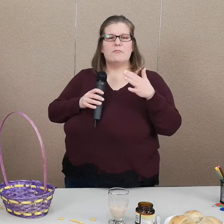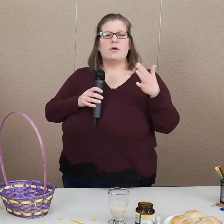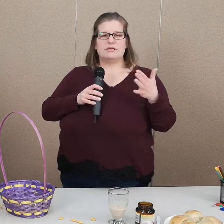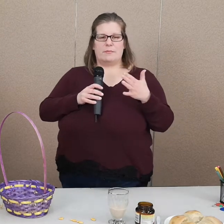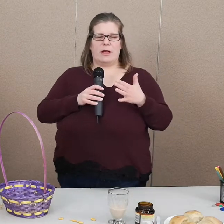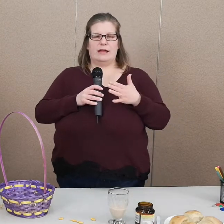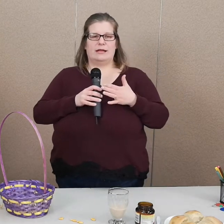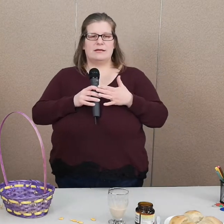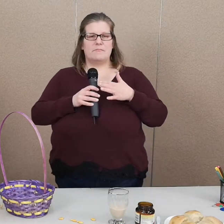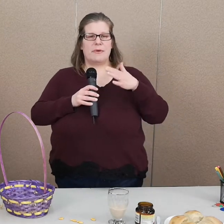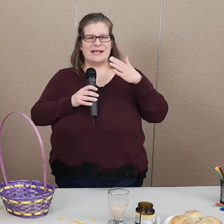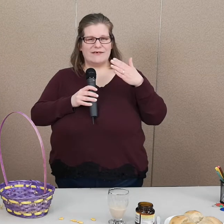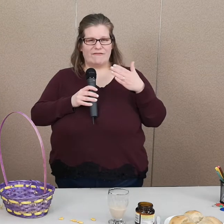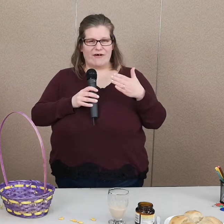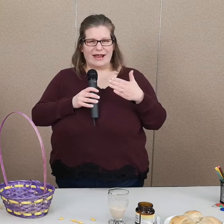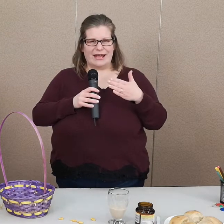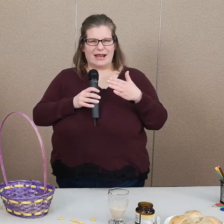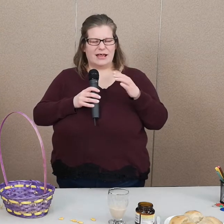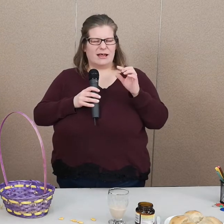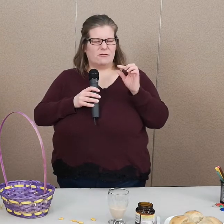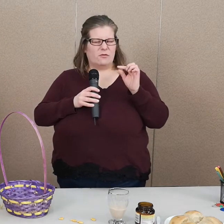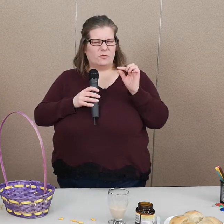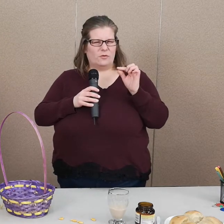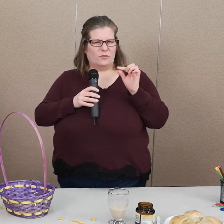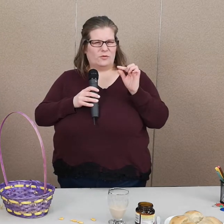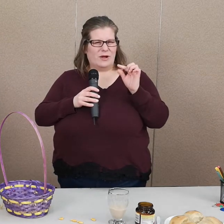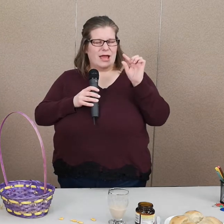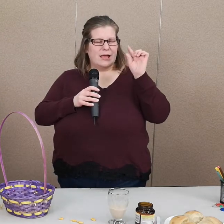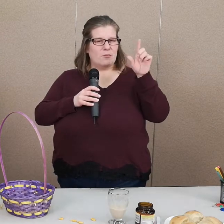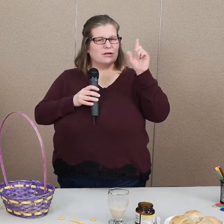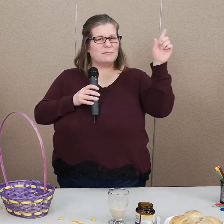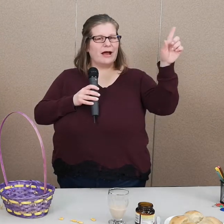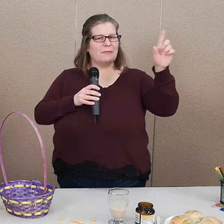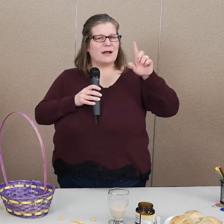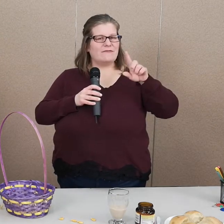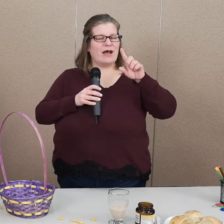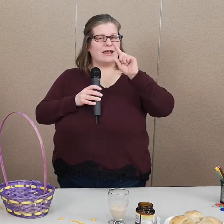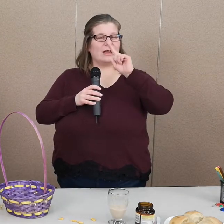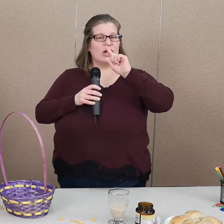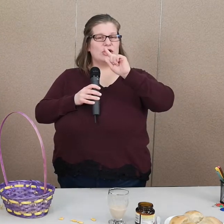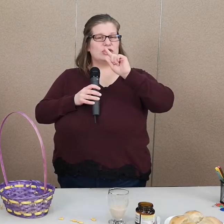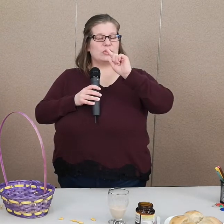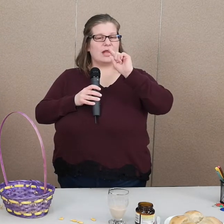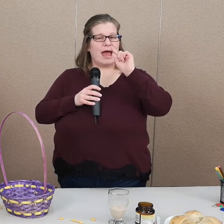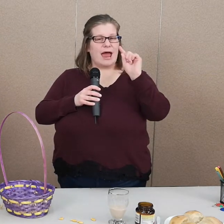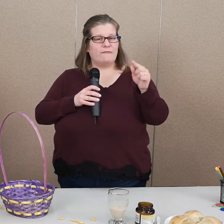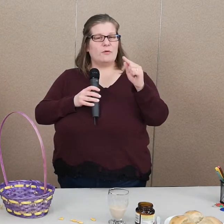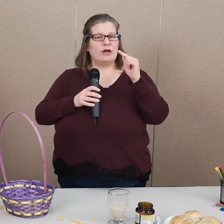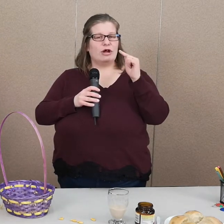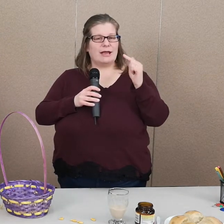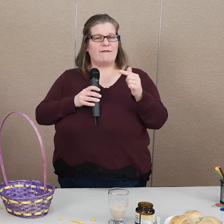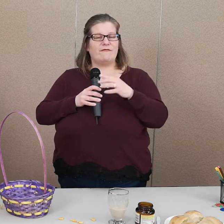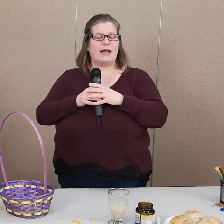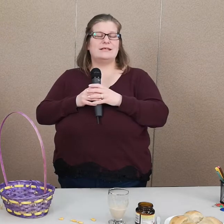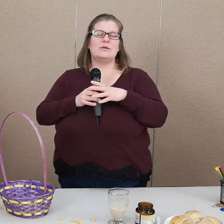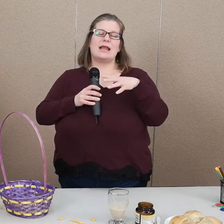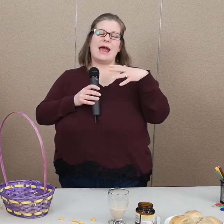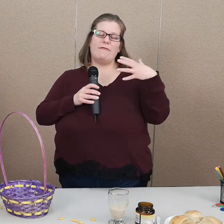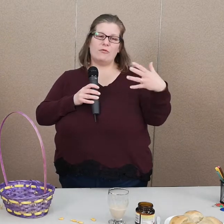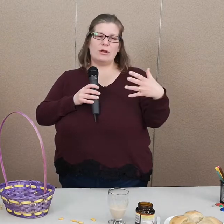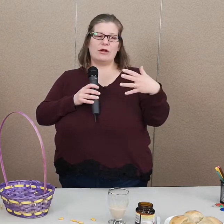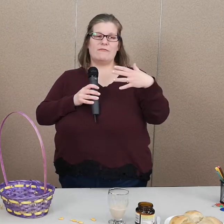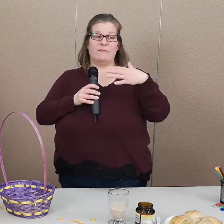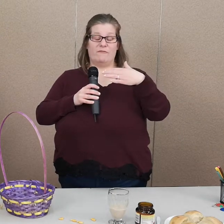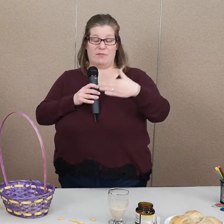But he multiplied it by dividing it. Ooh. He multiplied it by dividing it so that everyone could get fed, so